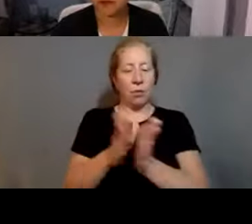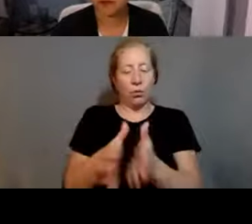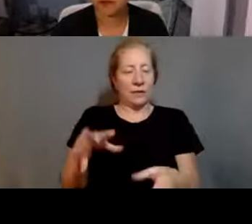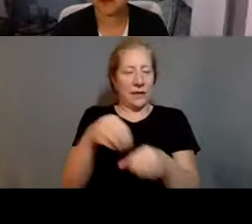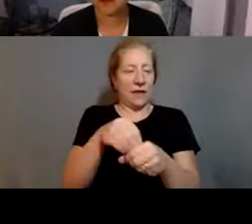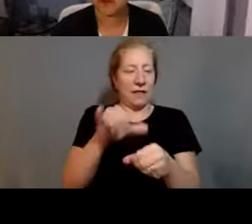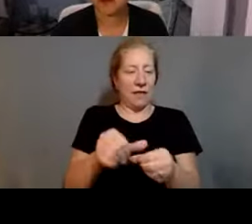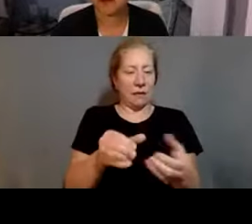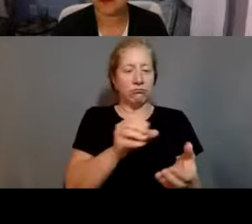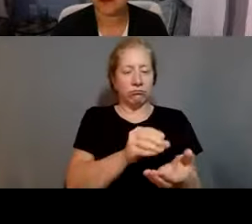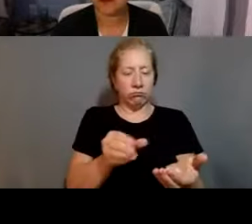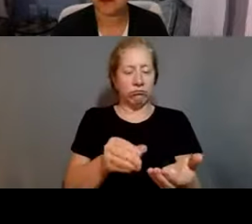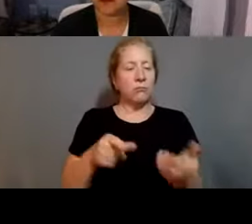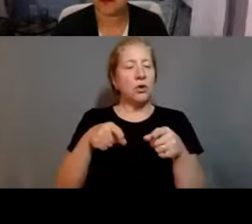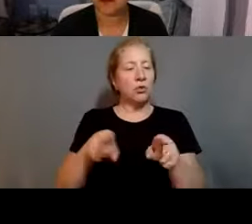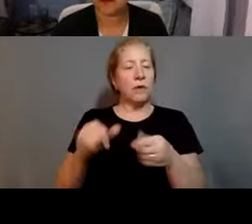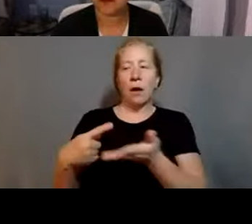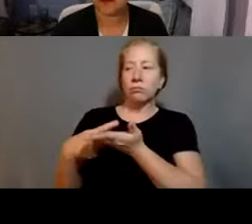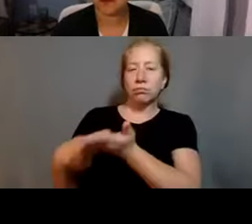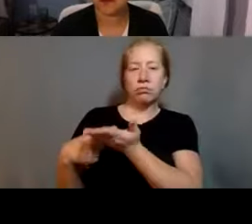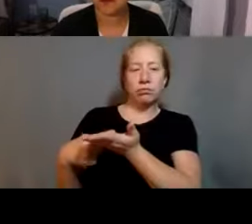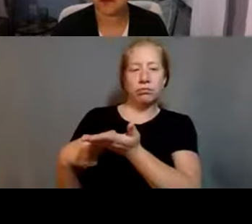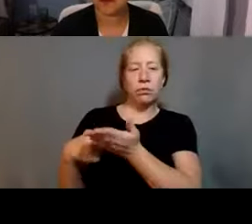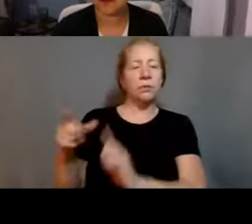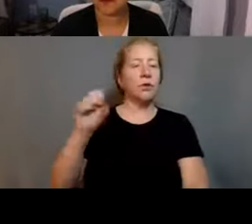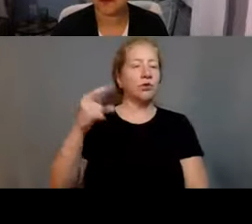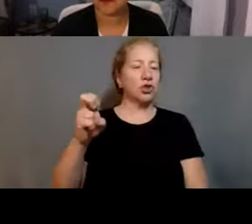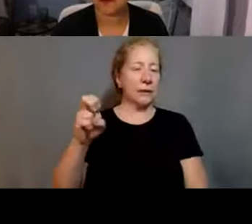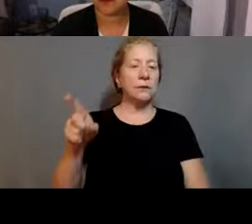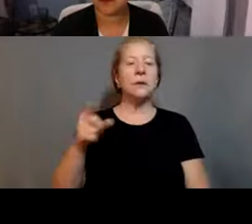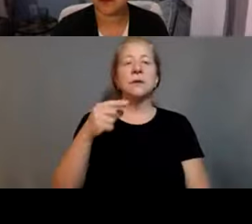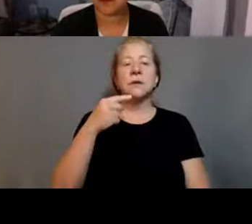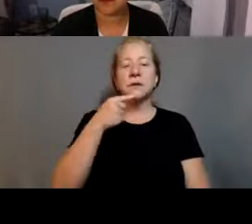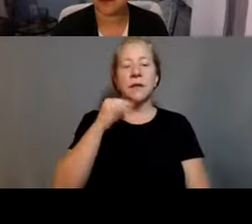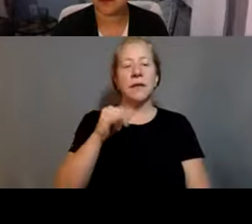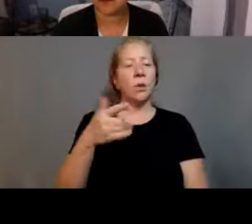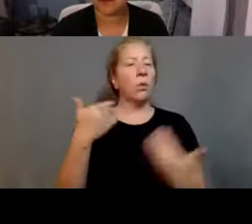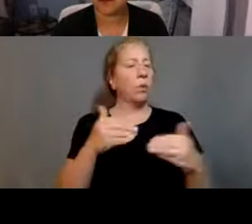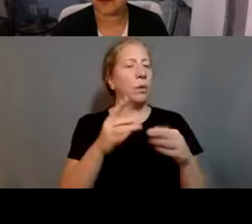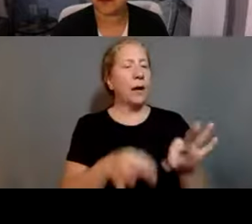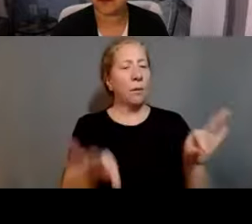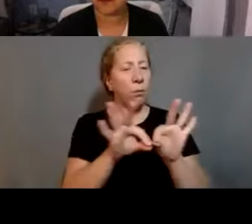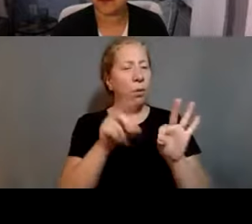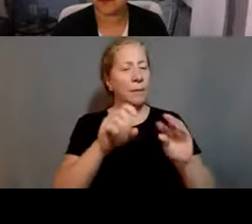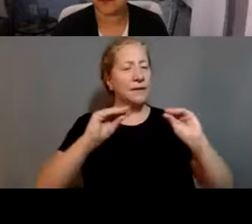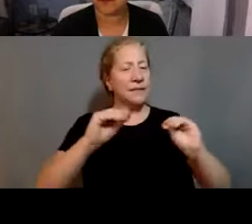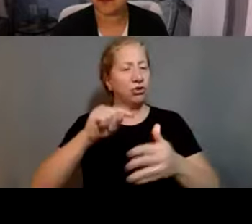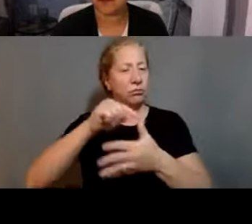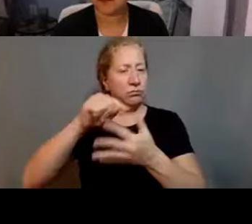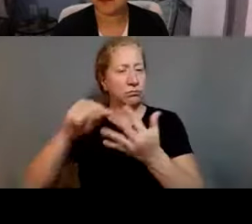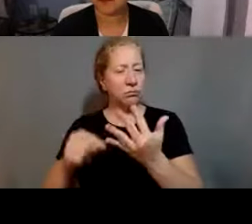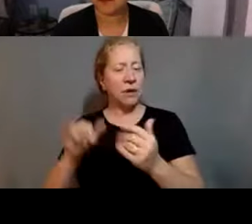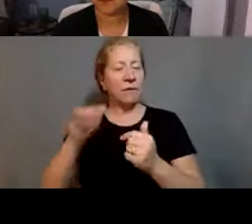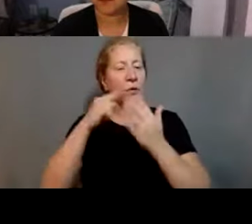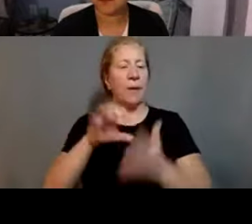And during the conversation, she was saying that, it's so important to teach these books, Catcher on the